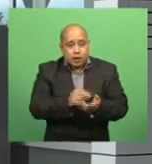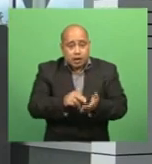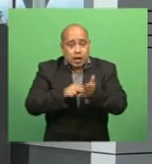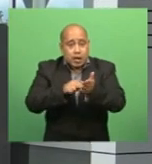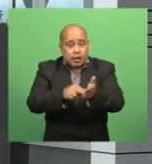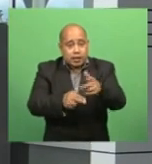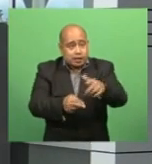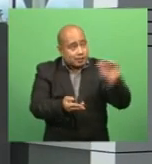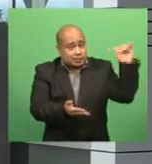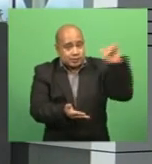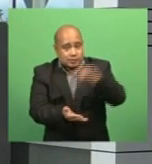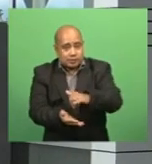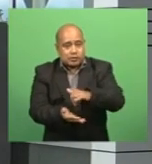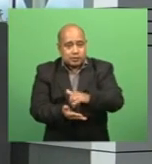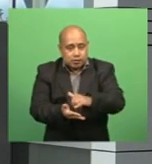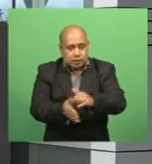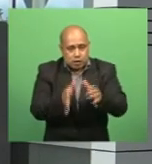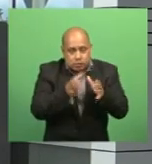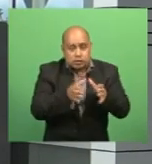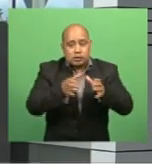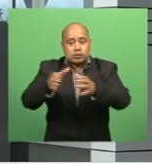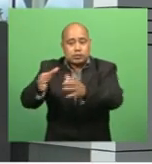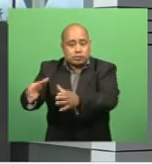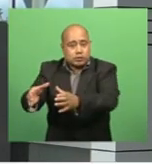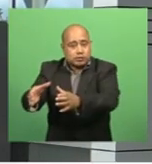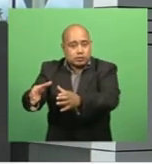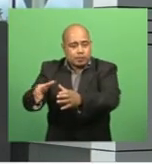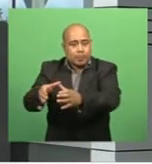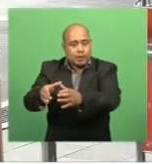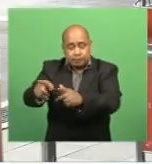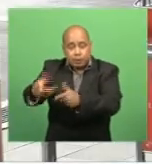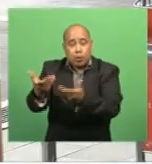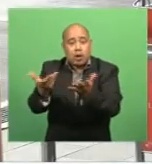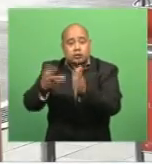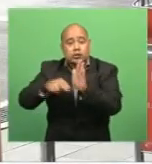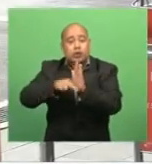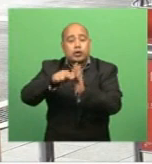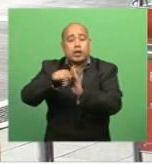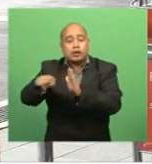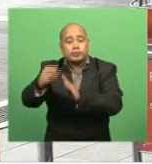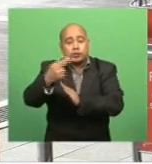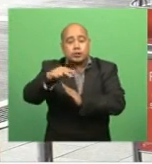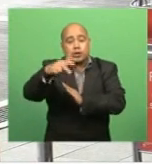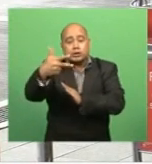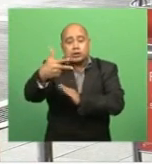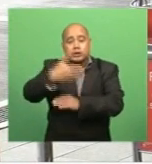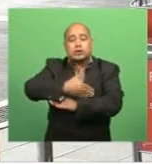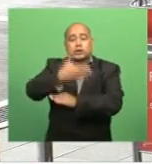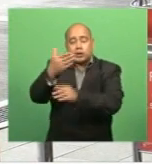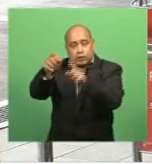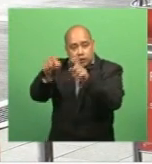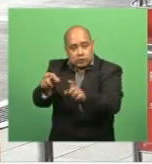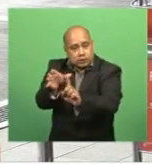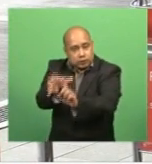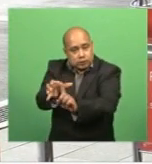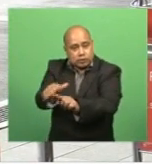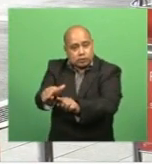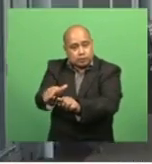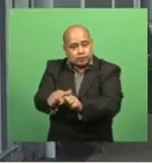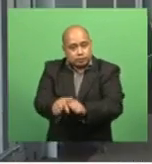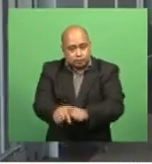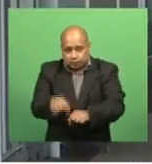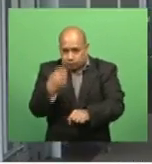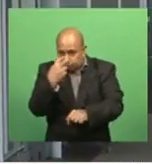is taken straight to designated hotels for a 28-day quarantine period and will be under strict supervision of health